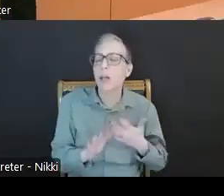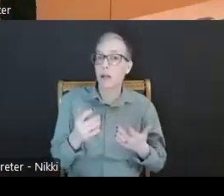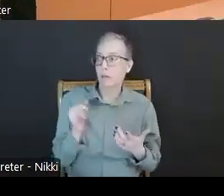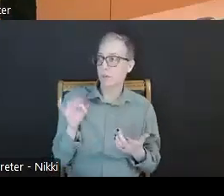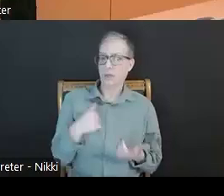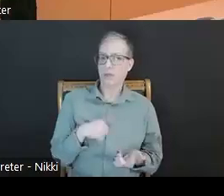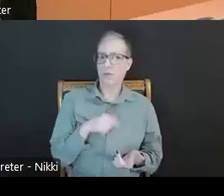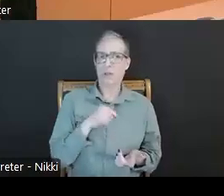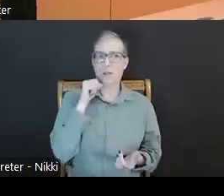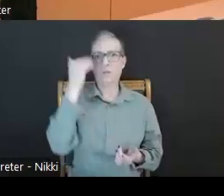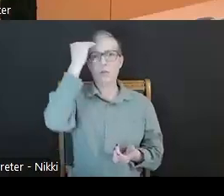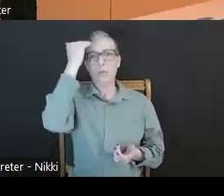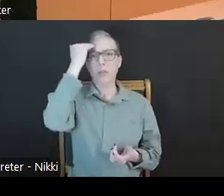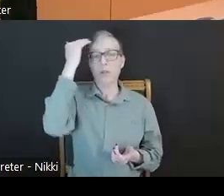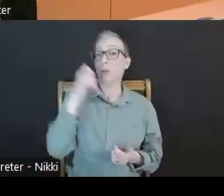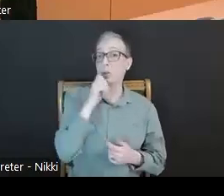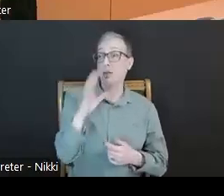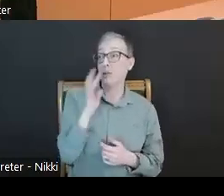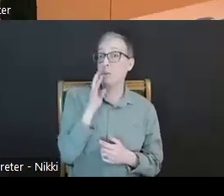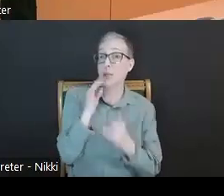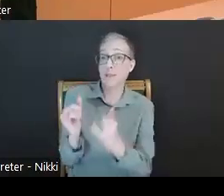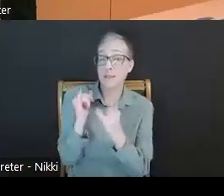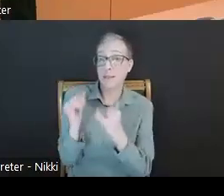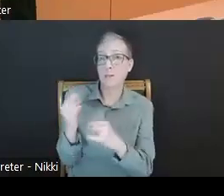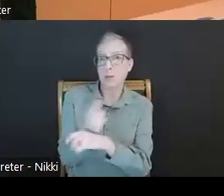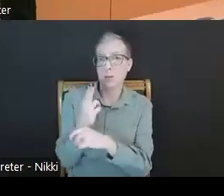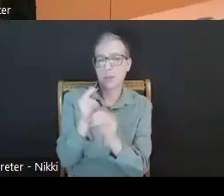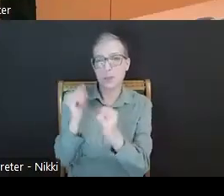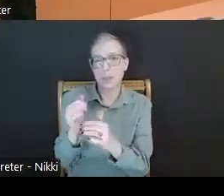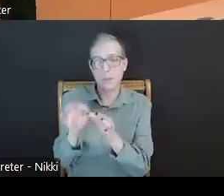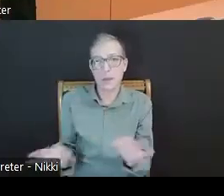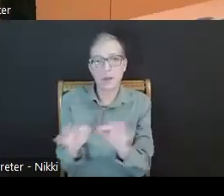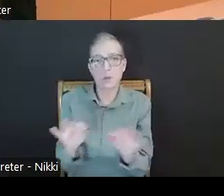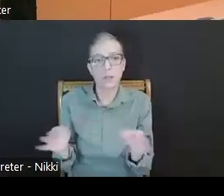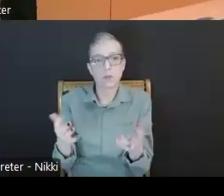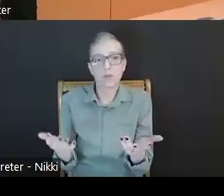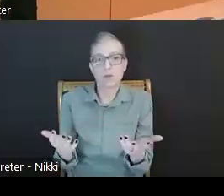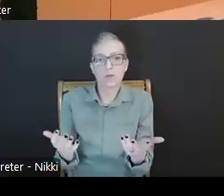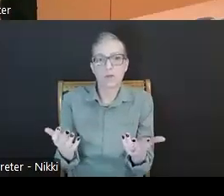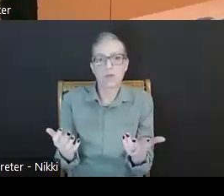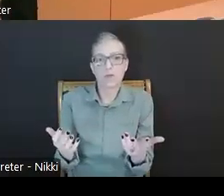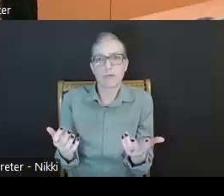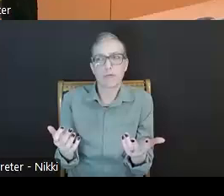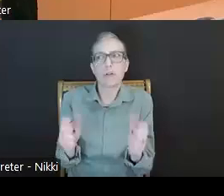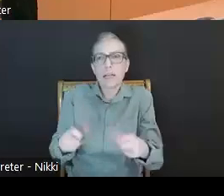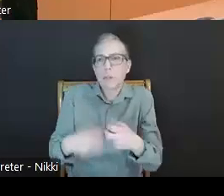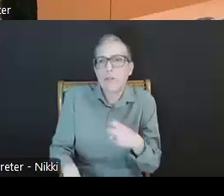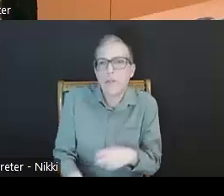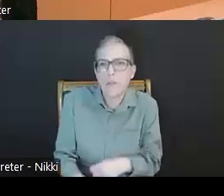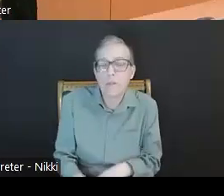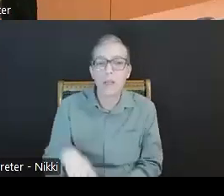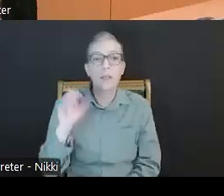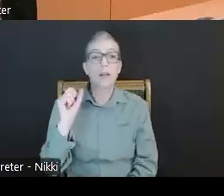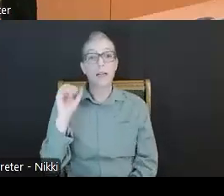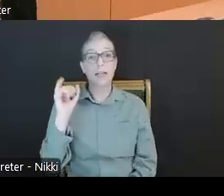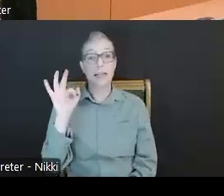think especially it's important to have something like that in our program here. And then of course, if we have an